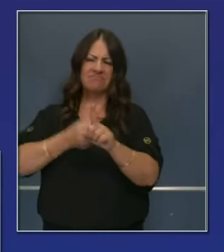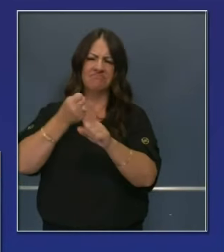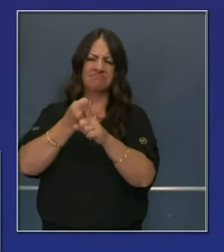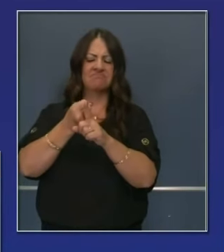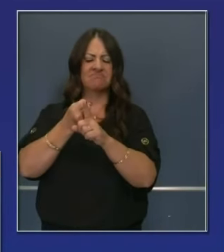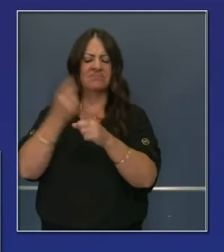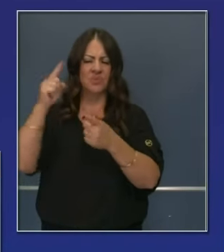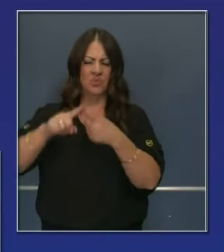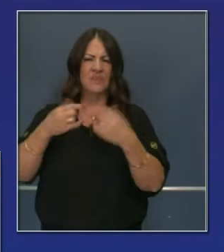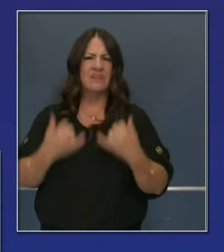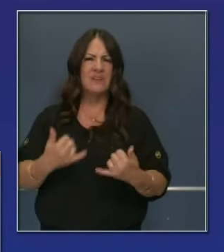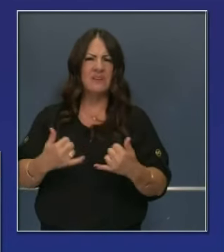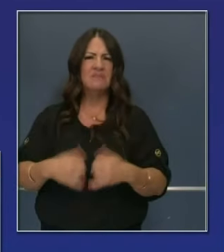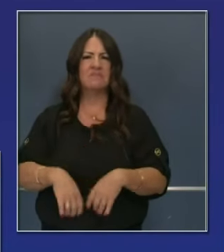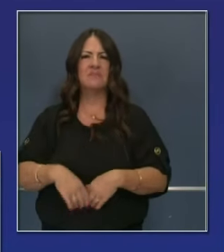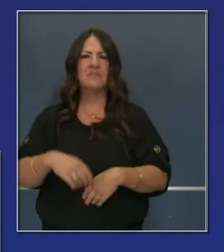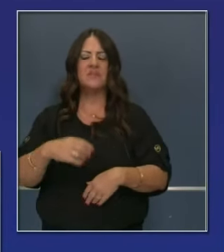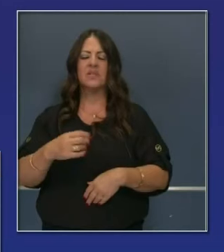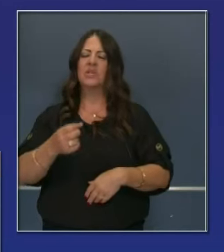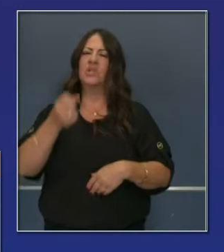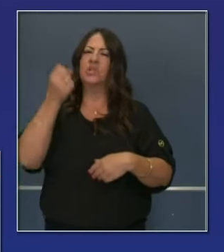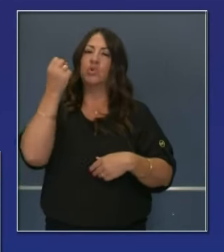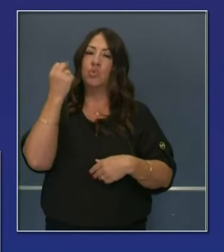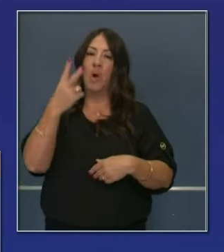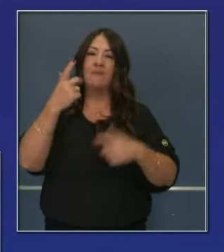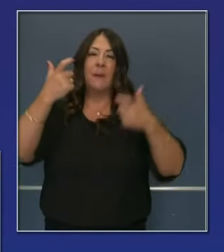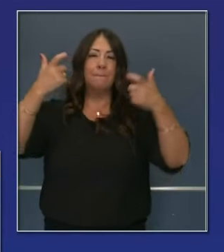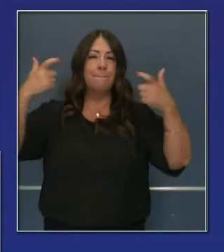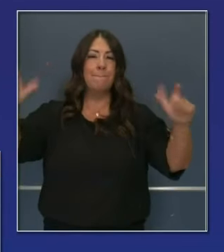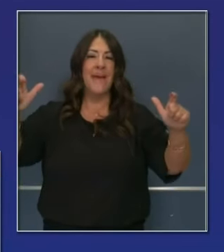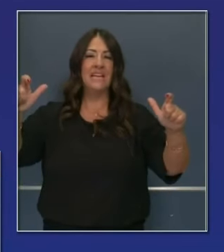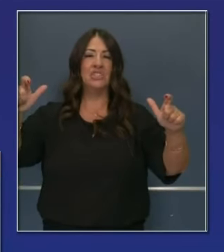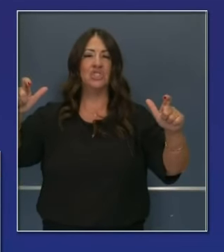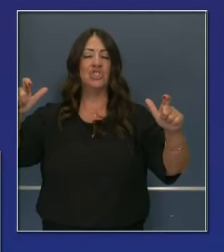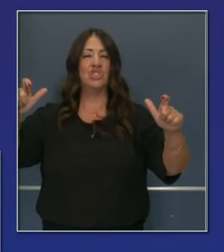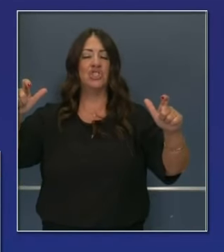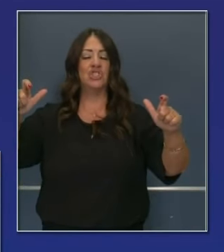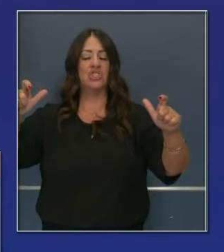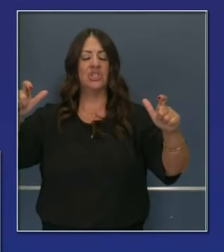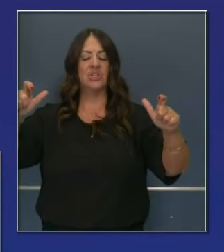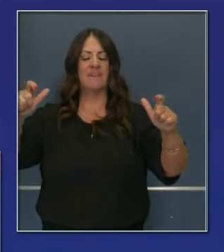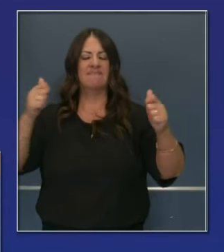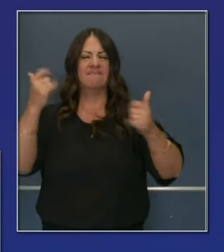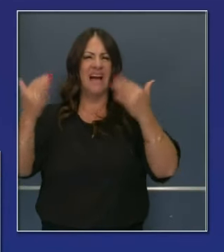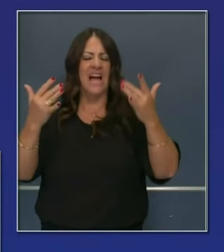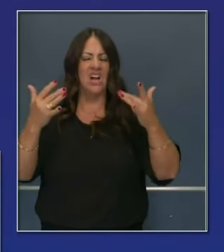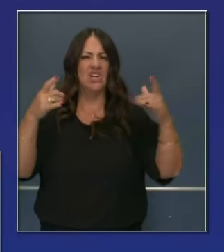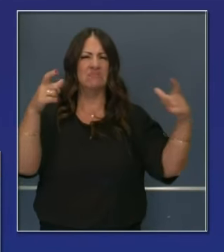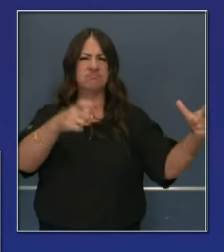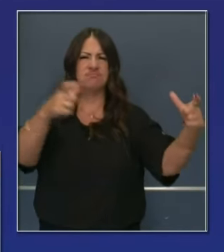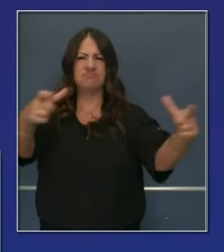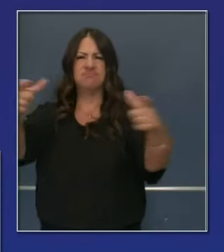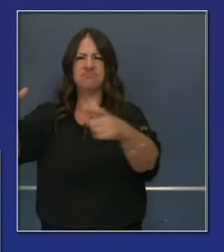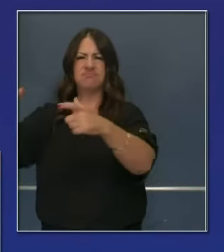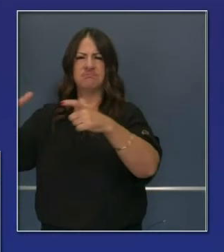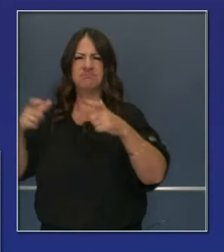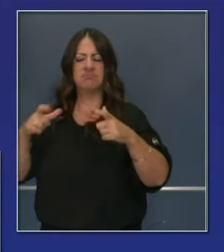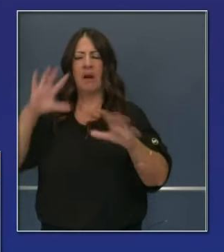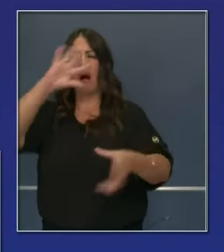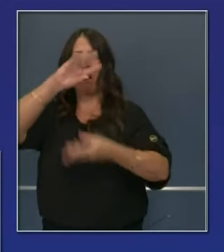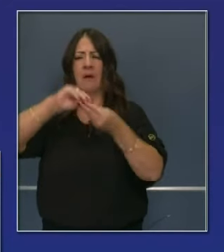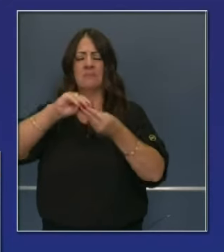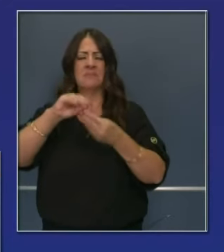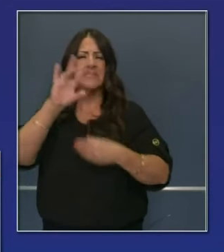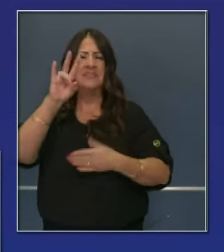major complexes right now. We're down 74-ish hundred firefighters. That's down